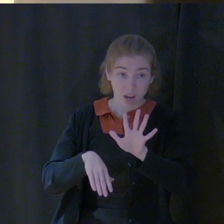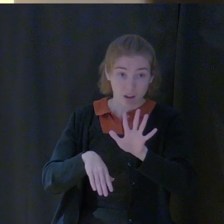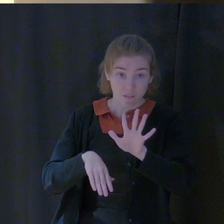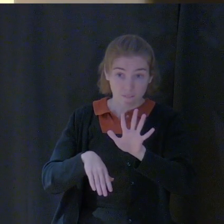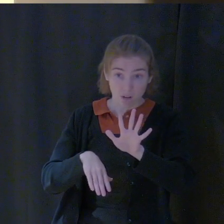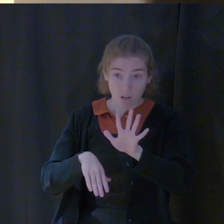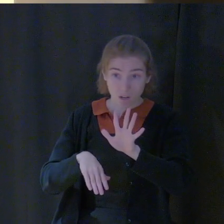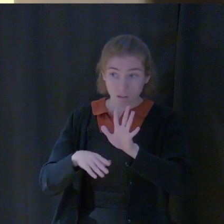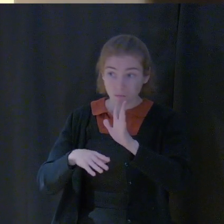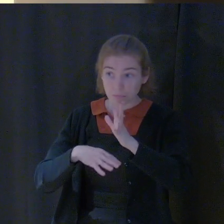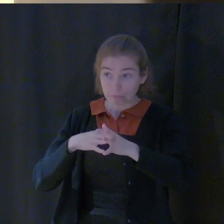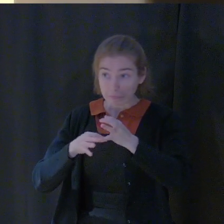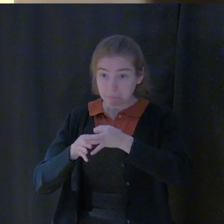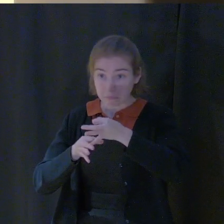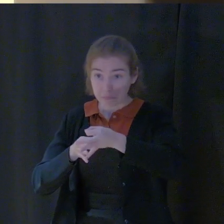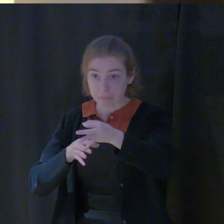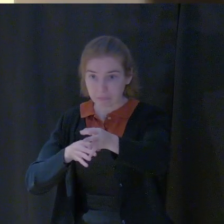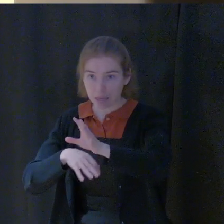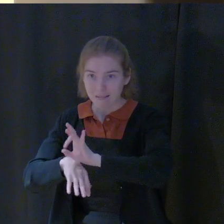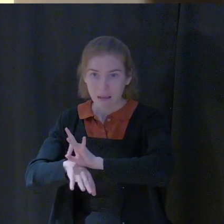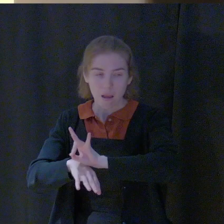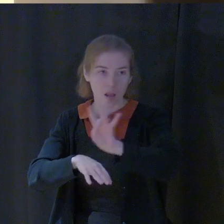evening.